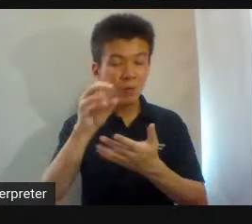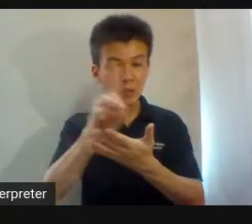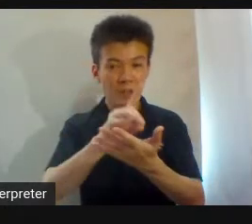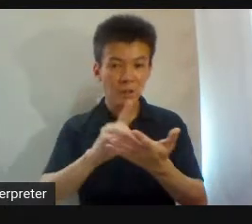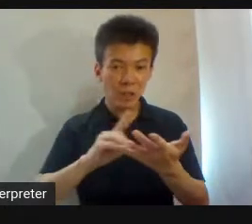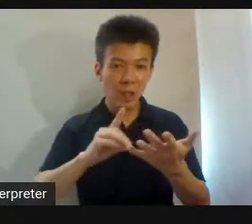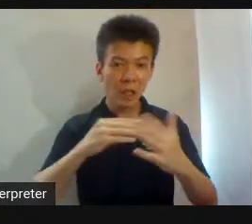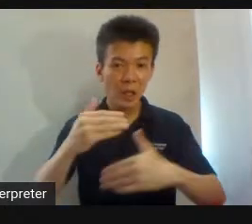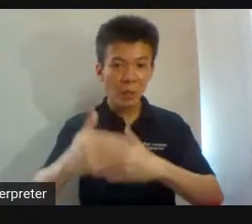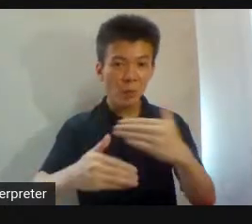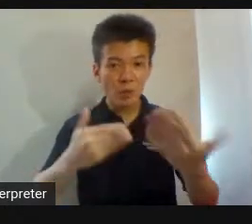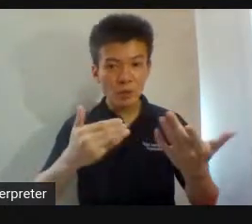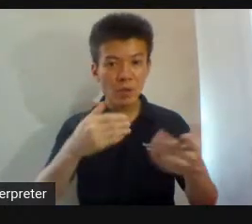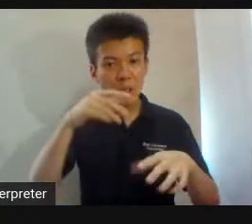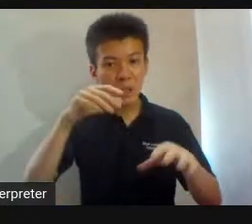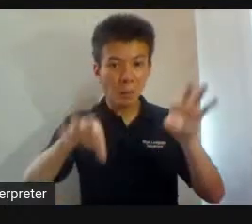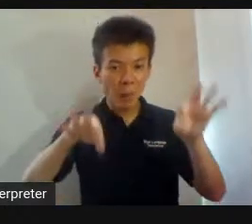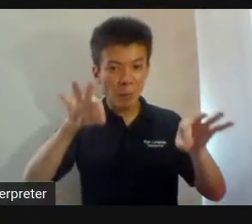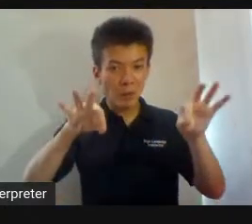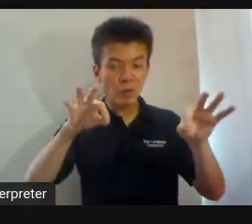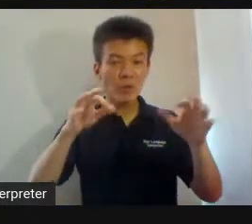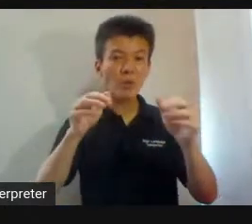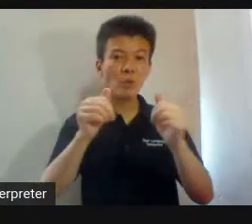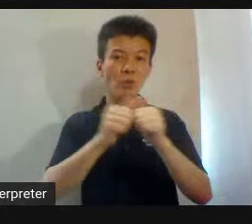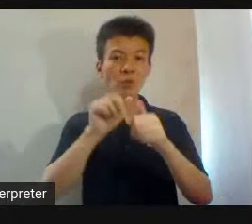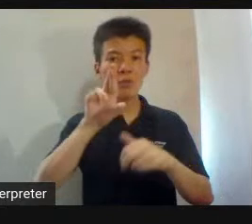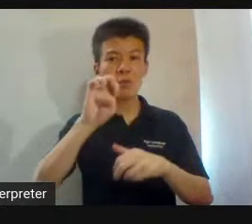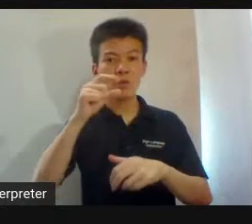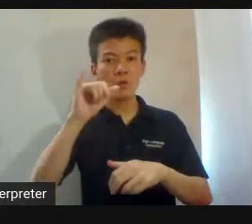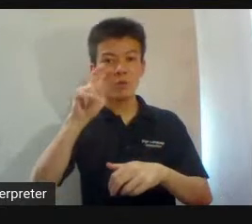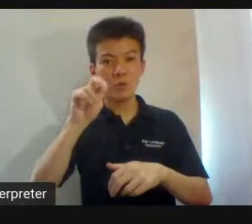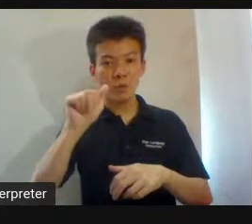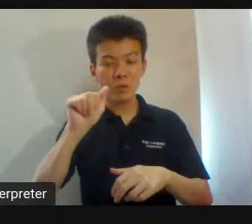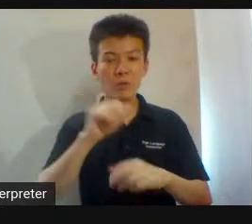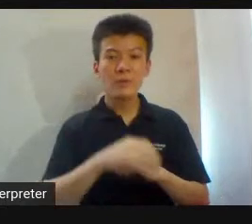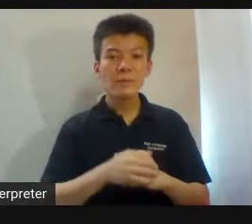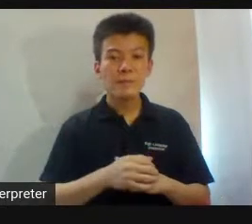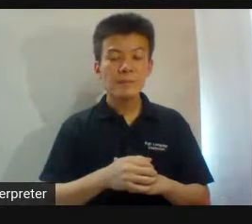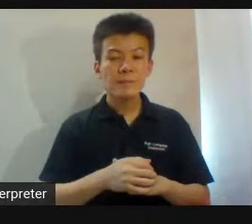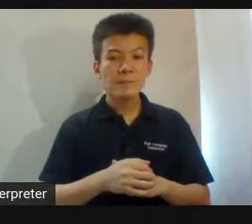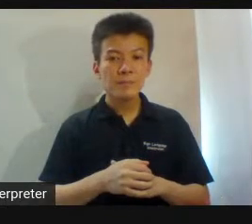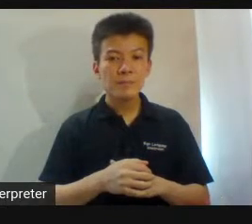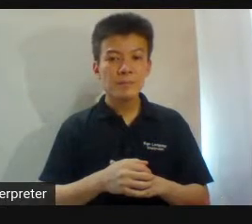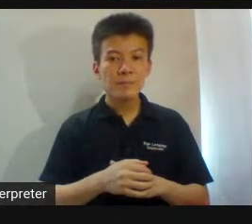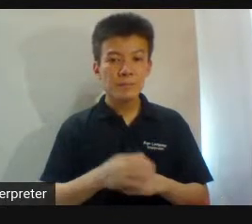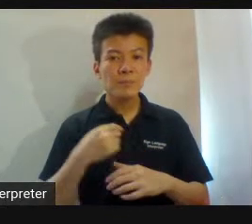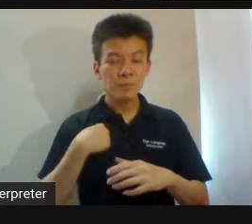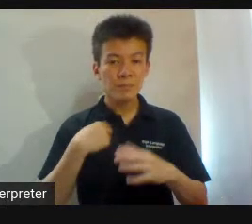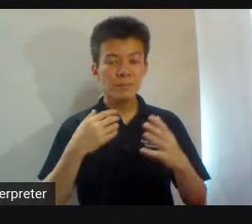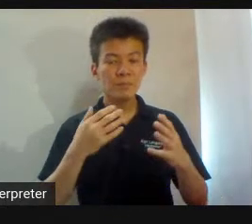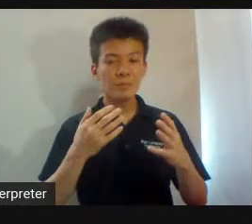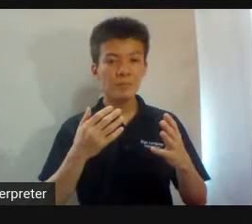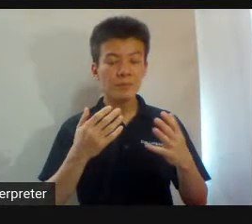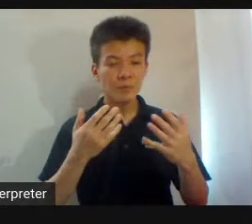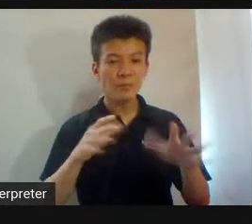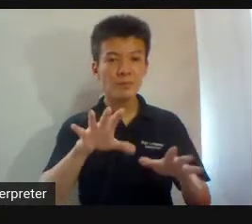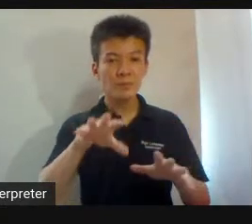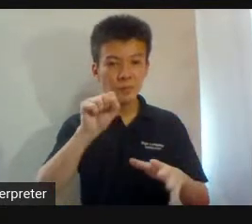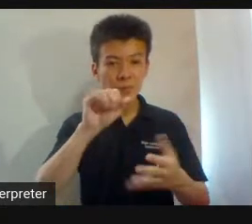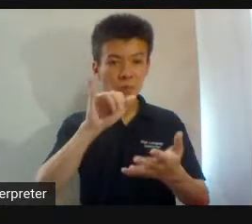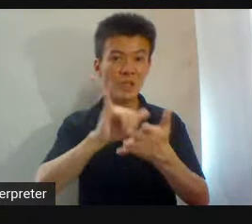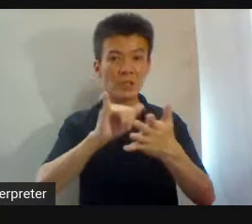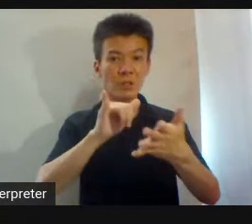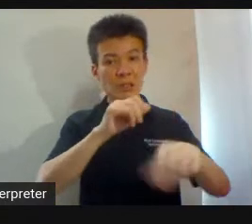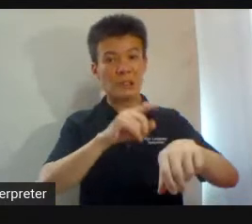process and puppetry with Regina works with puppetry. So we are actually taking this